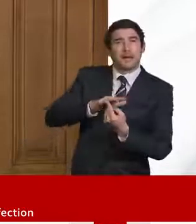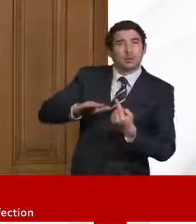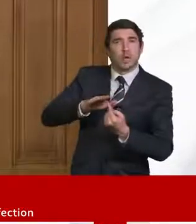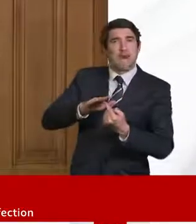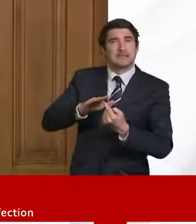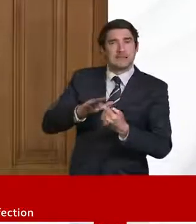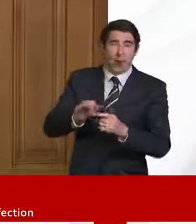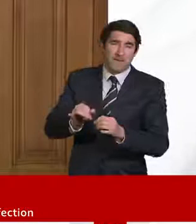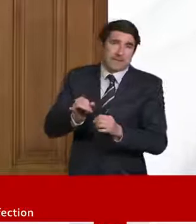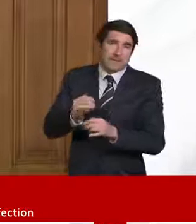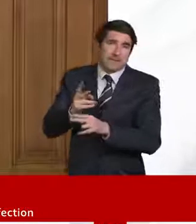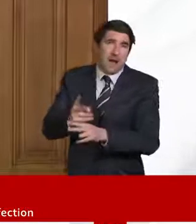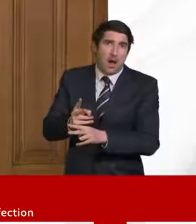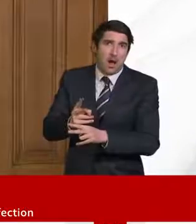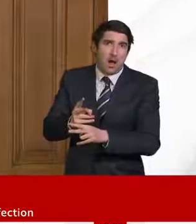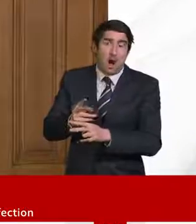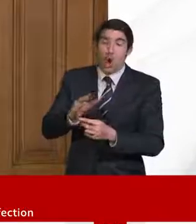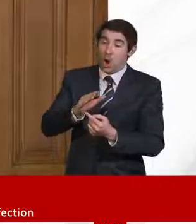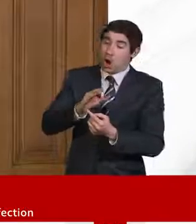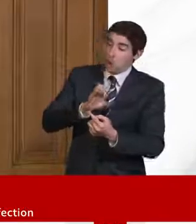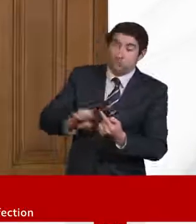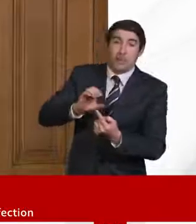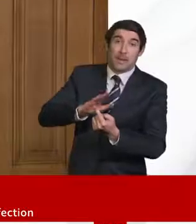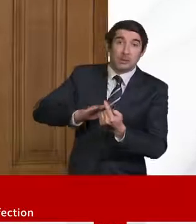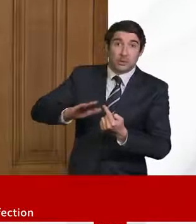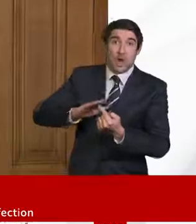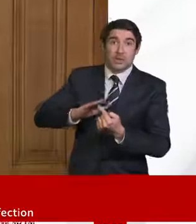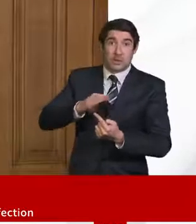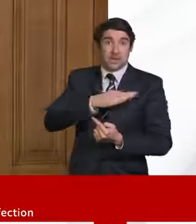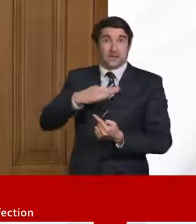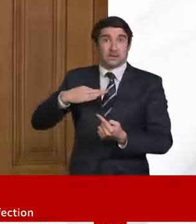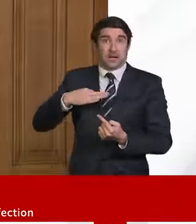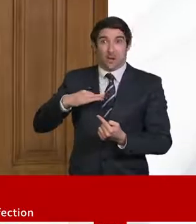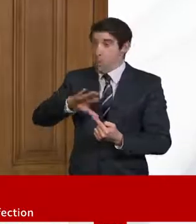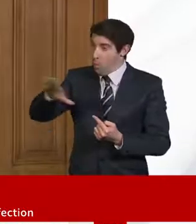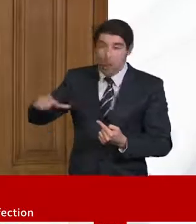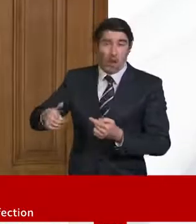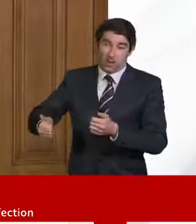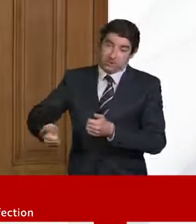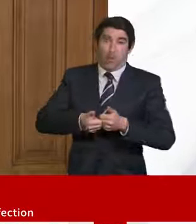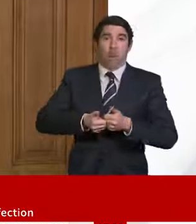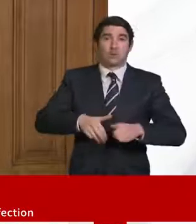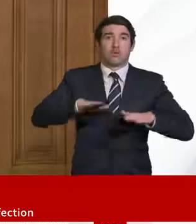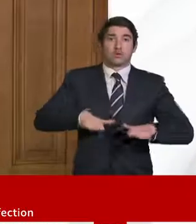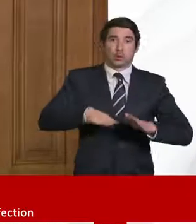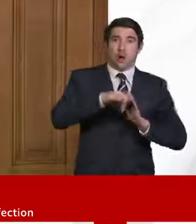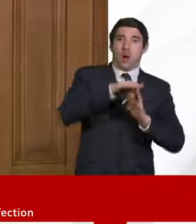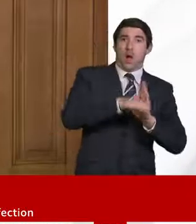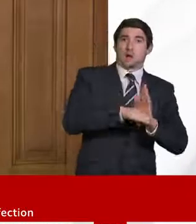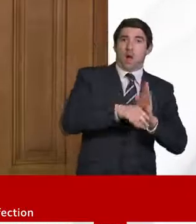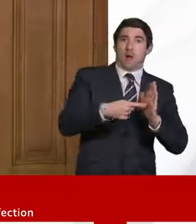Medicine. So there is a strong evidence base around what we recommend. I think there has been a lot